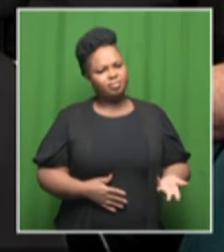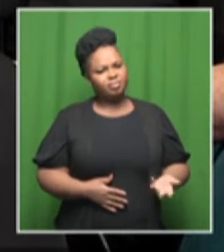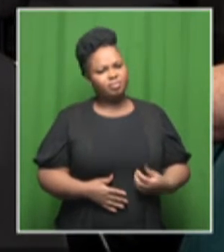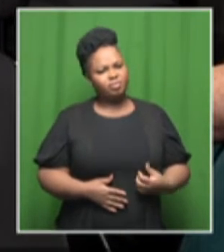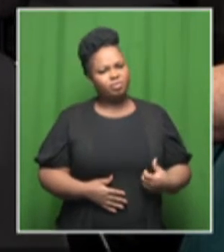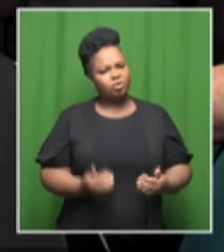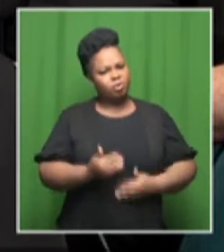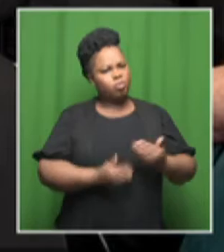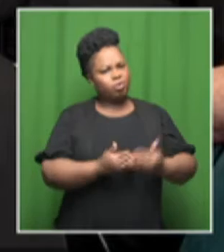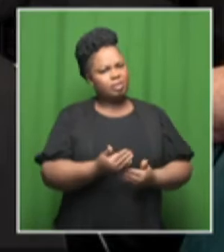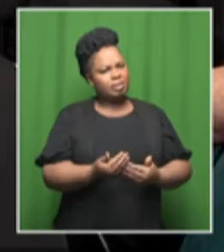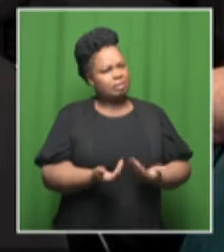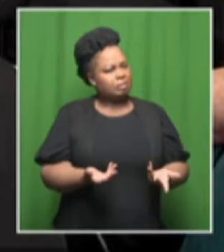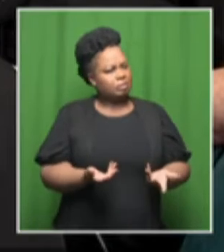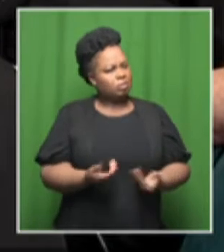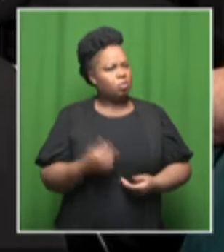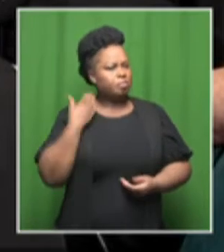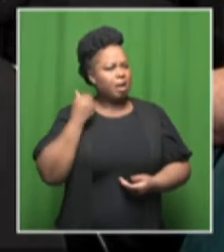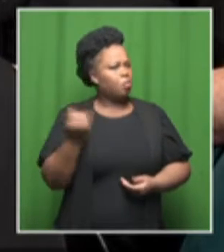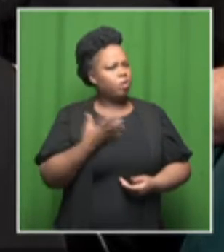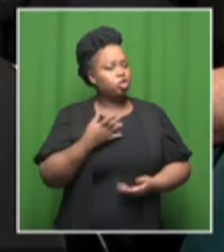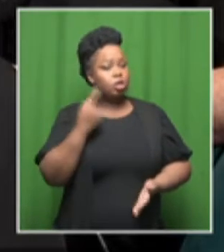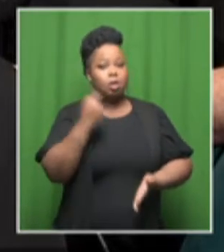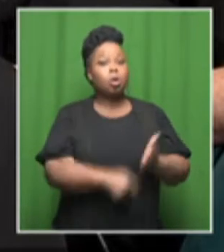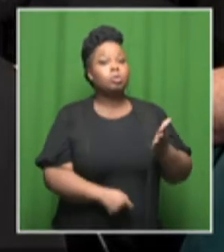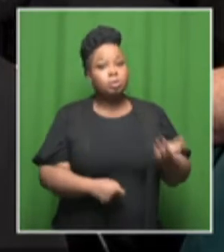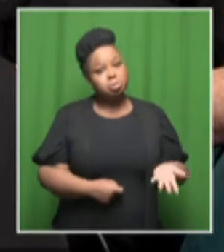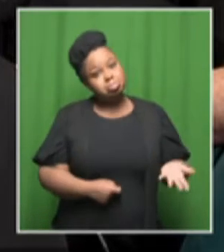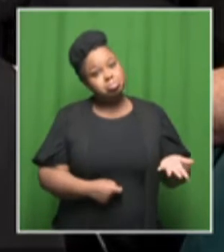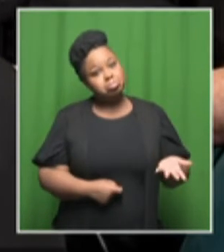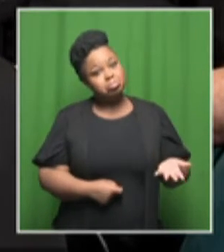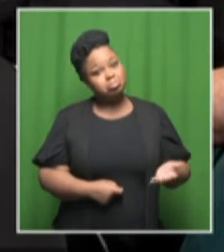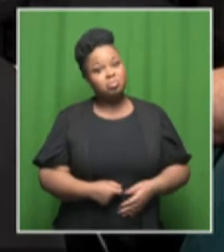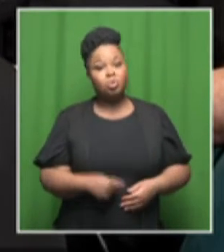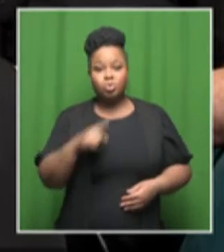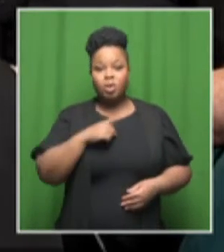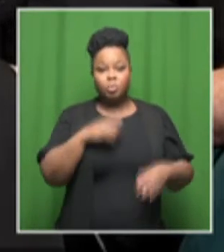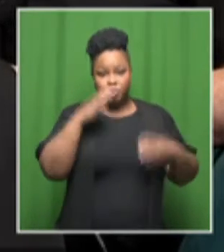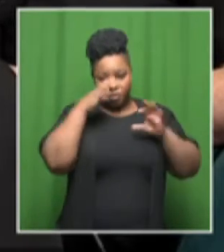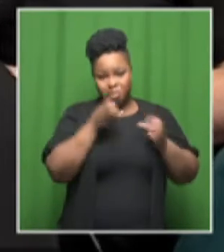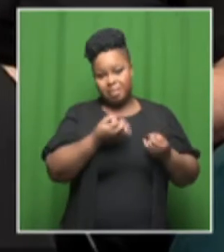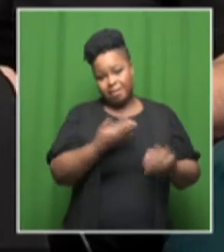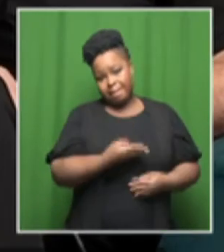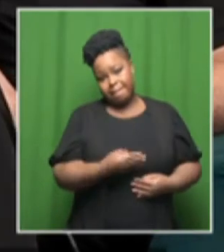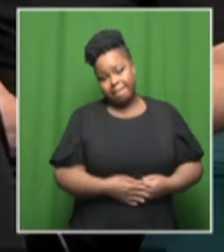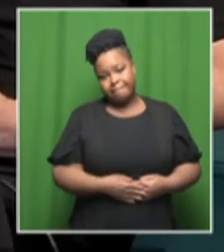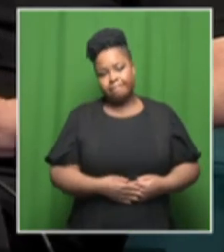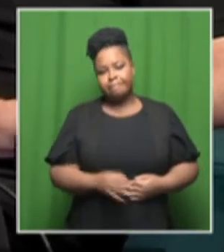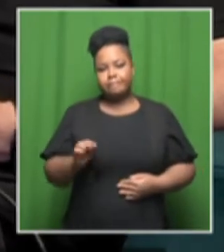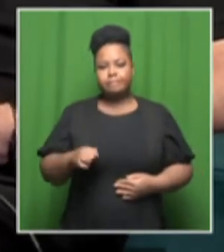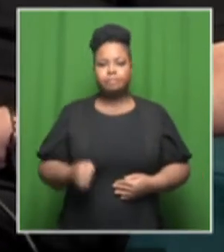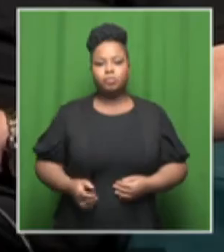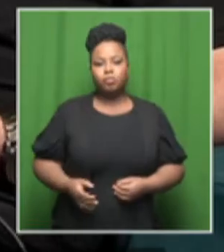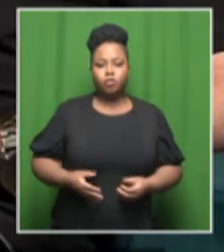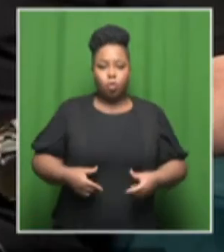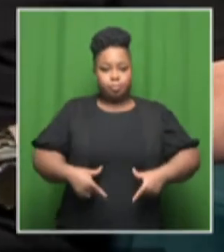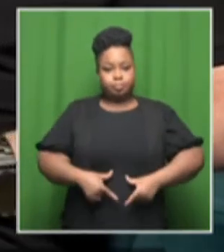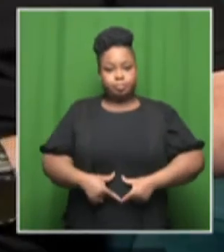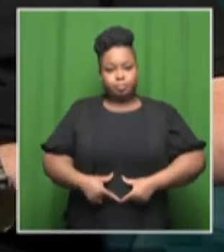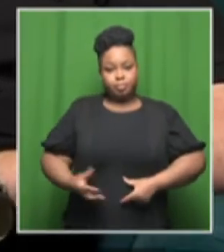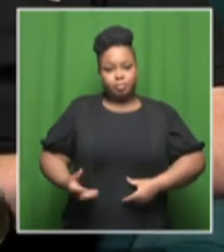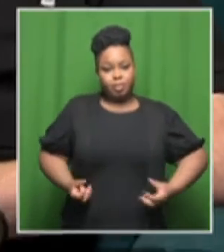is a procedure like that? Because the cost is a massive focus of this, I imagine. Yeah, so egg freezing in South